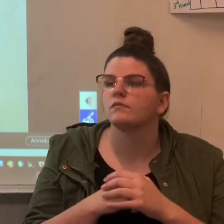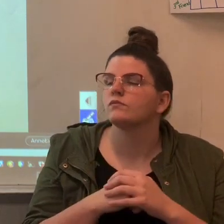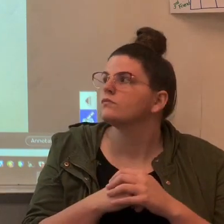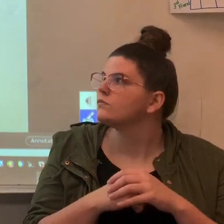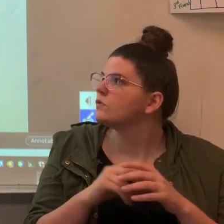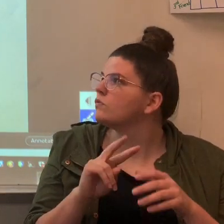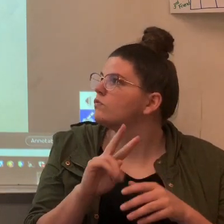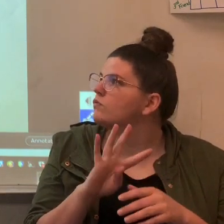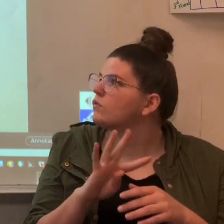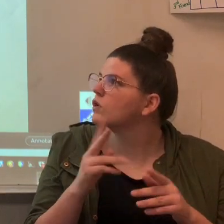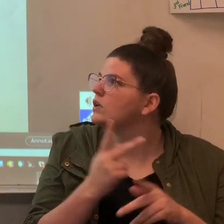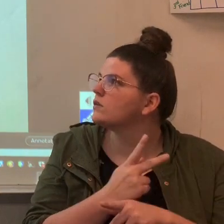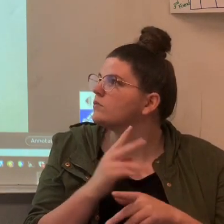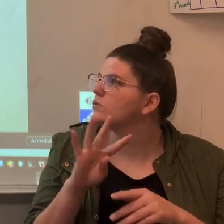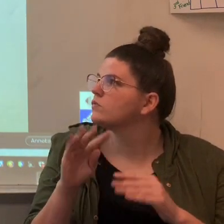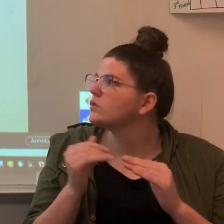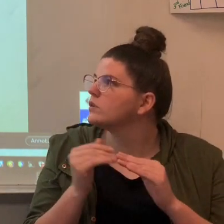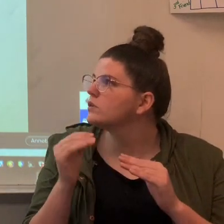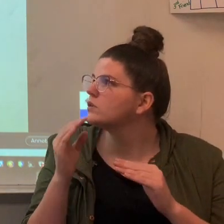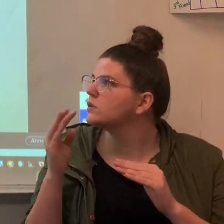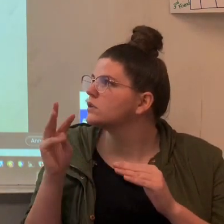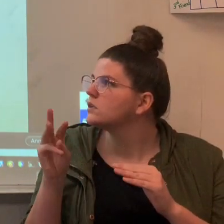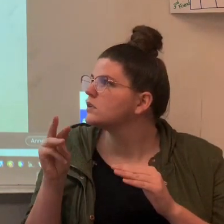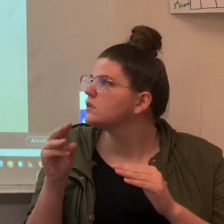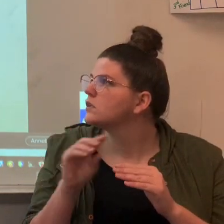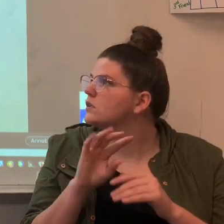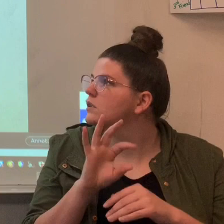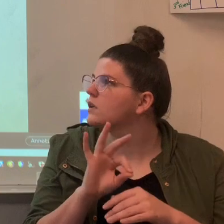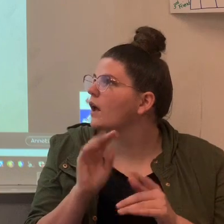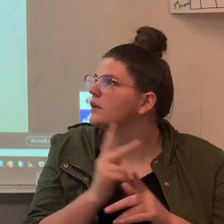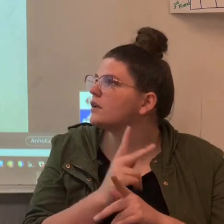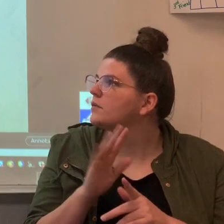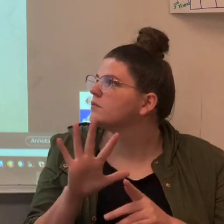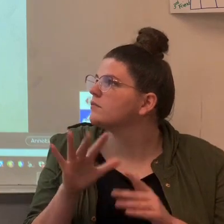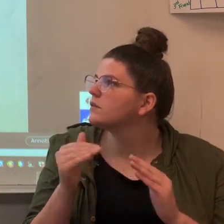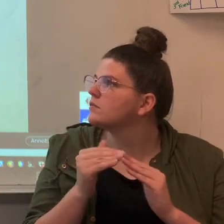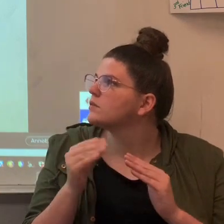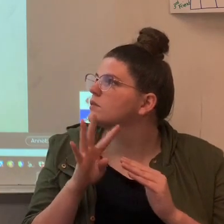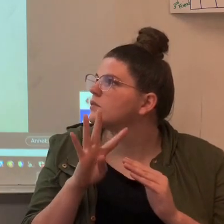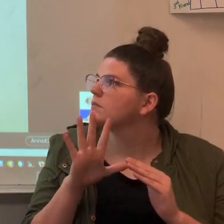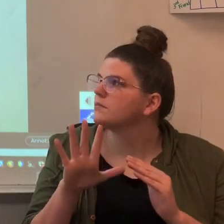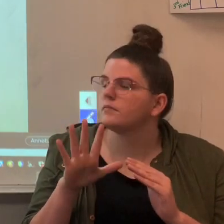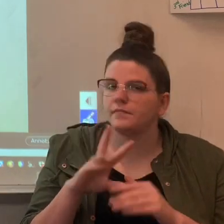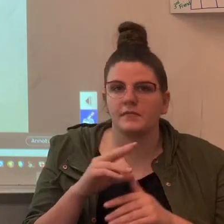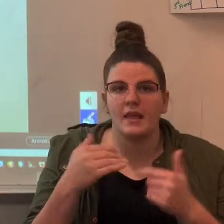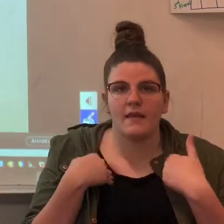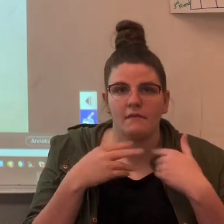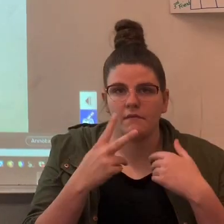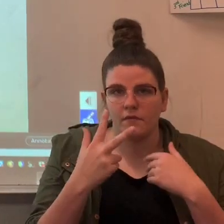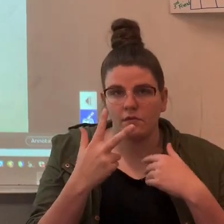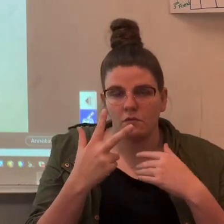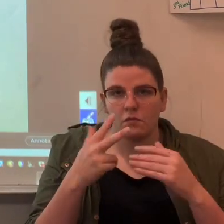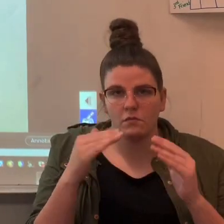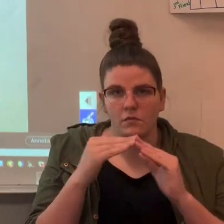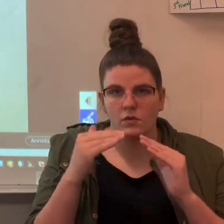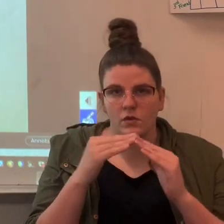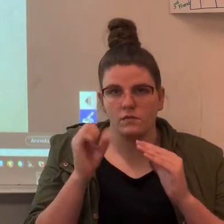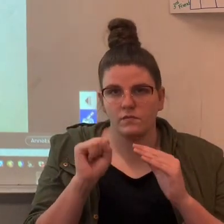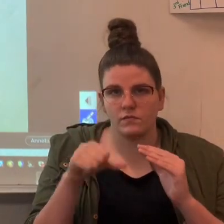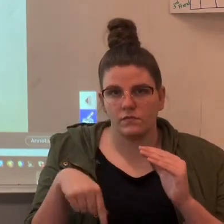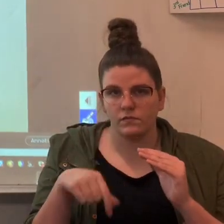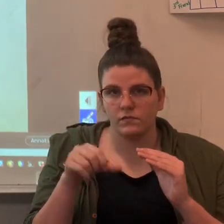is 16, and 9 times 5 is 45. So there we have 3 that equal into the square unit